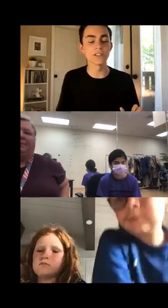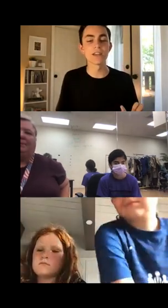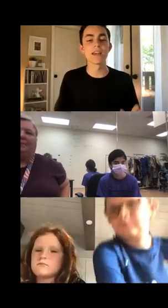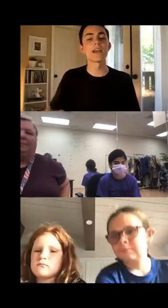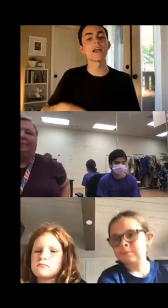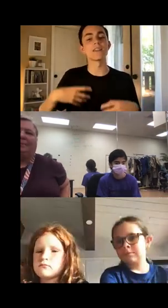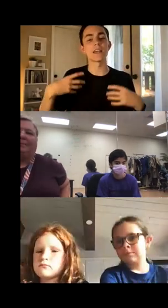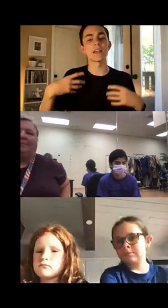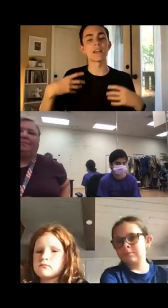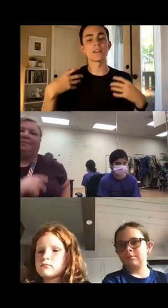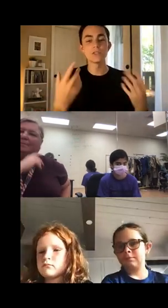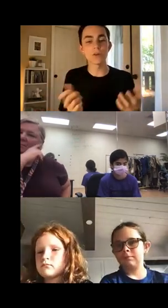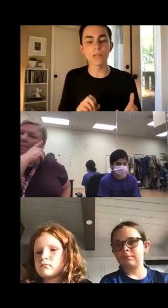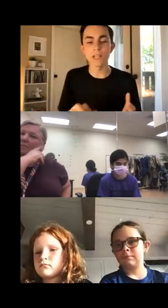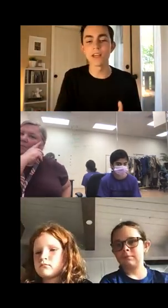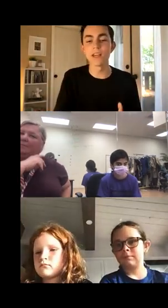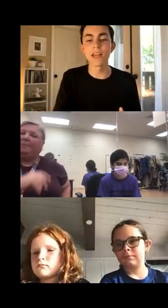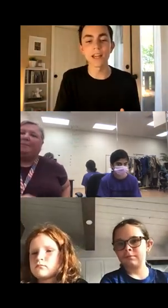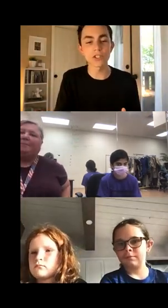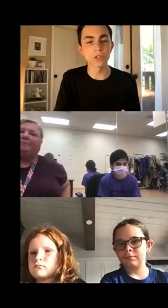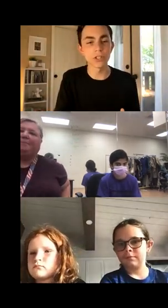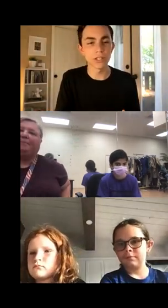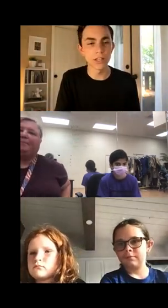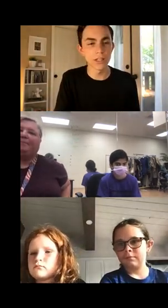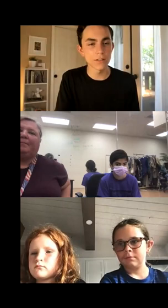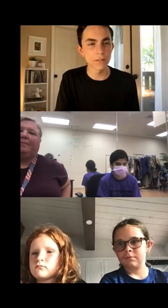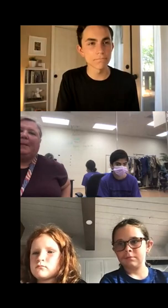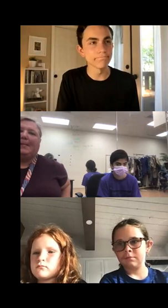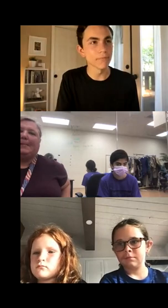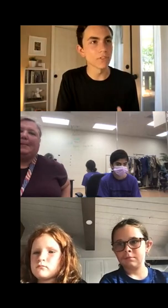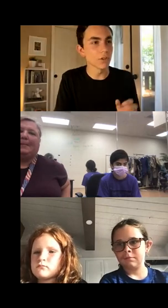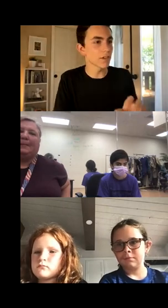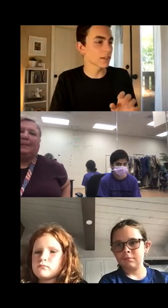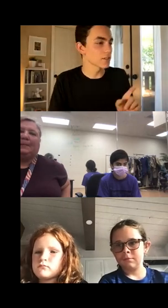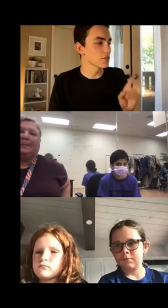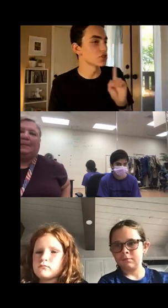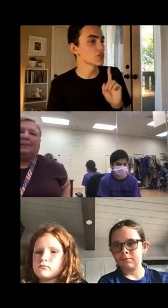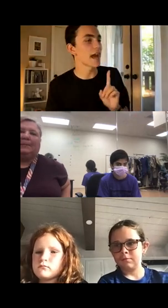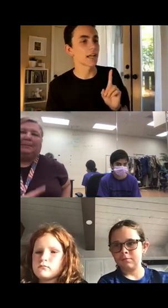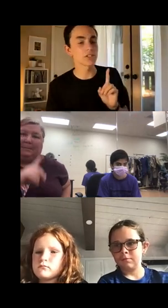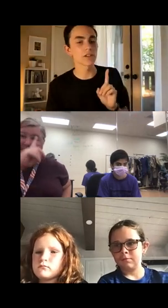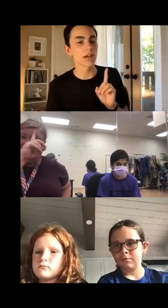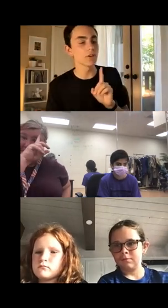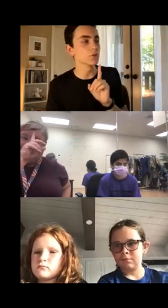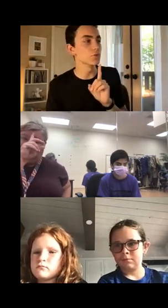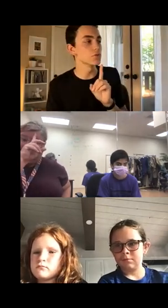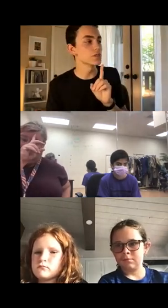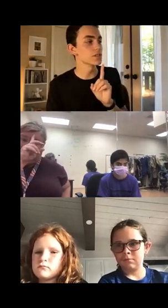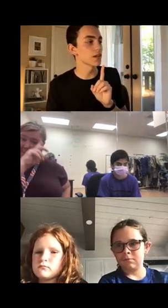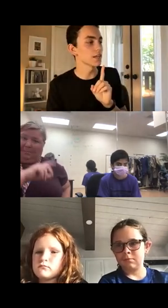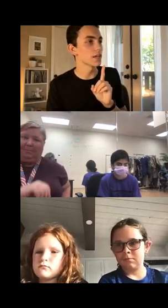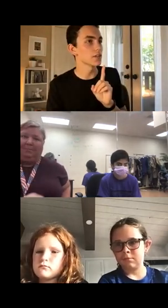few words and then you tell me, and actually, if you don't have access to the chat, how about